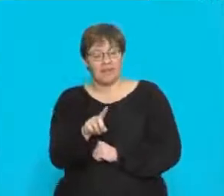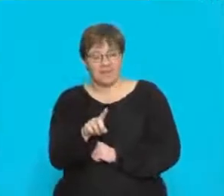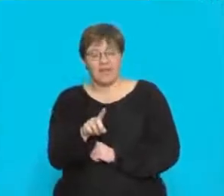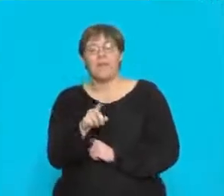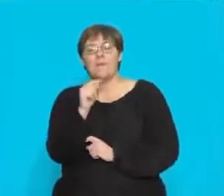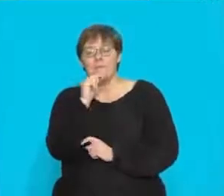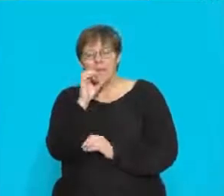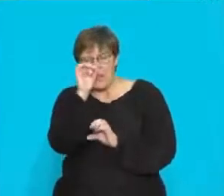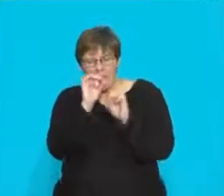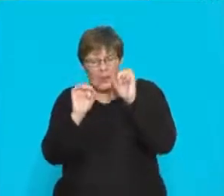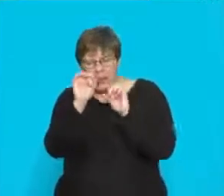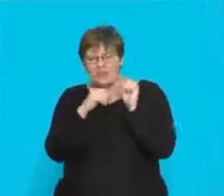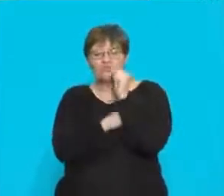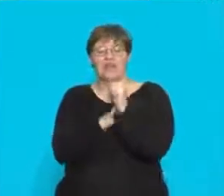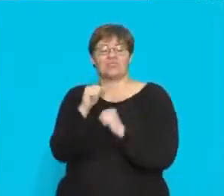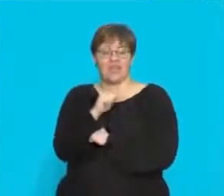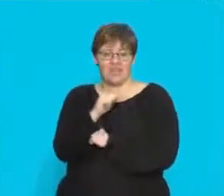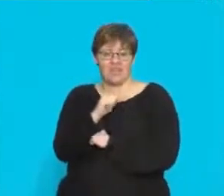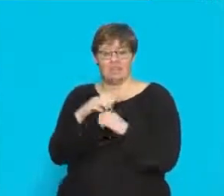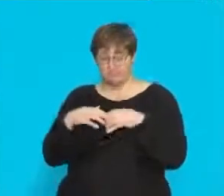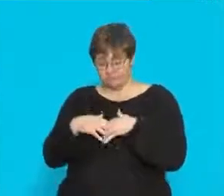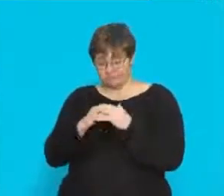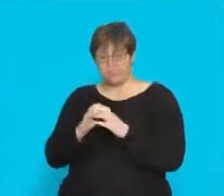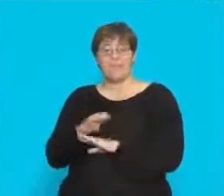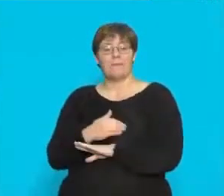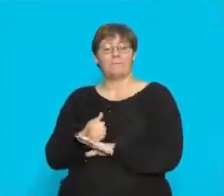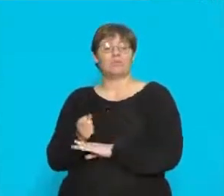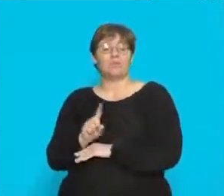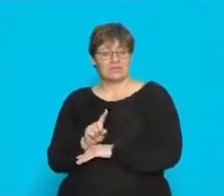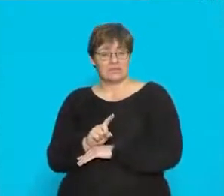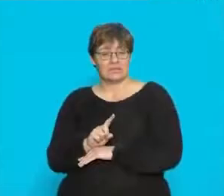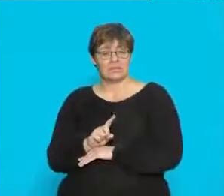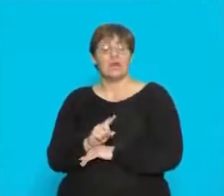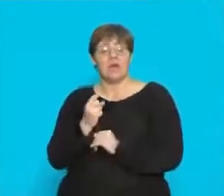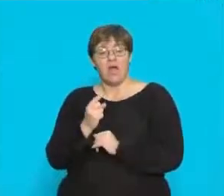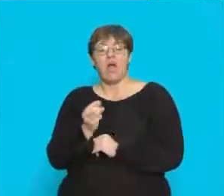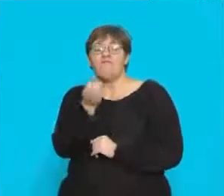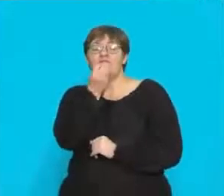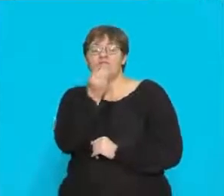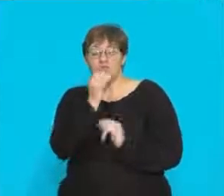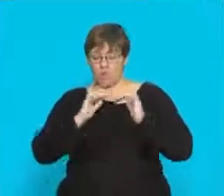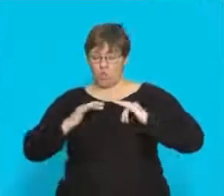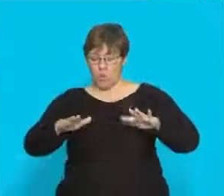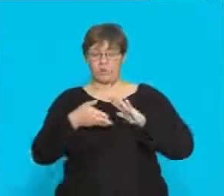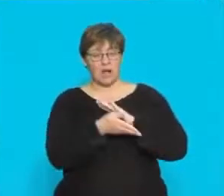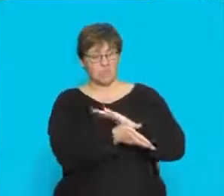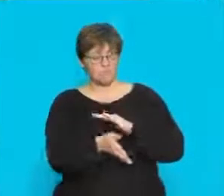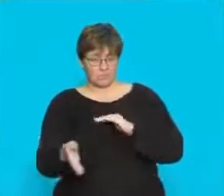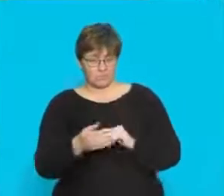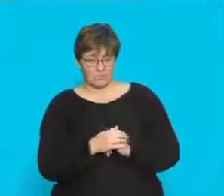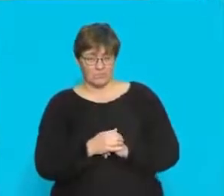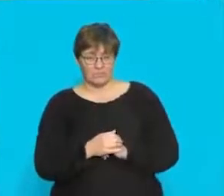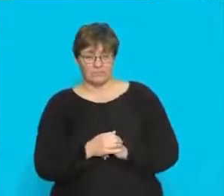little microscopic structures that form the base of a lot of aquatic food chains. They are